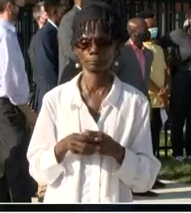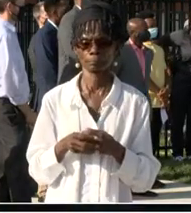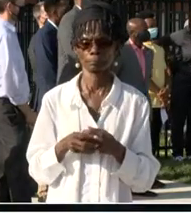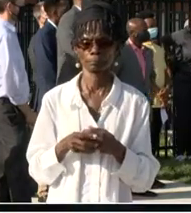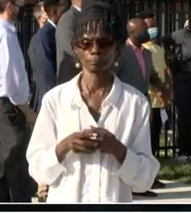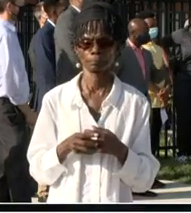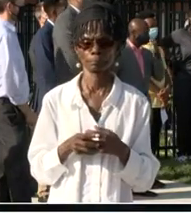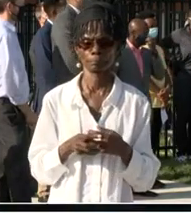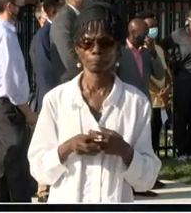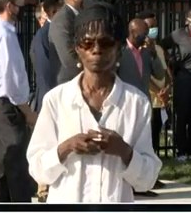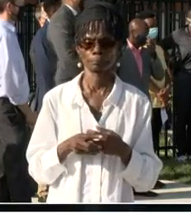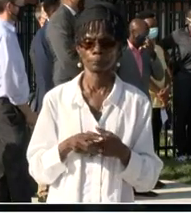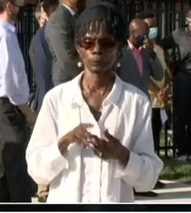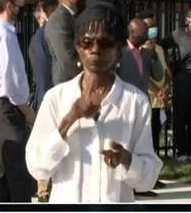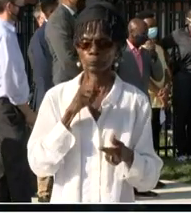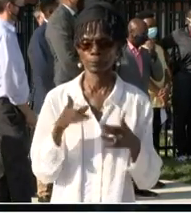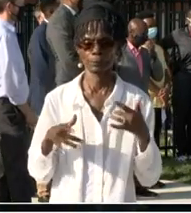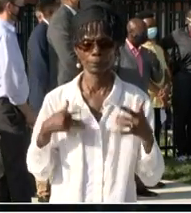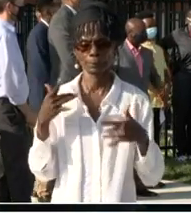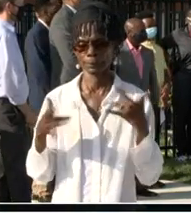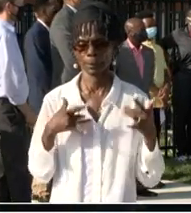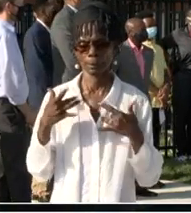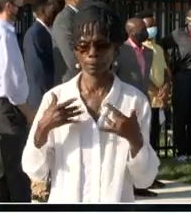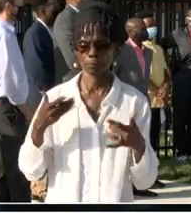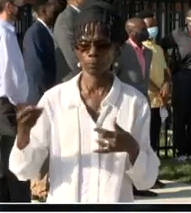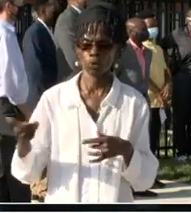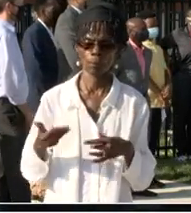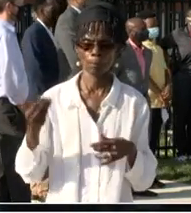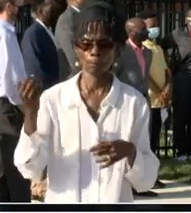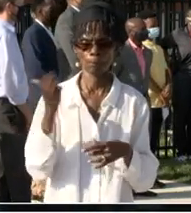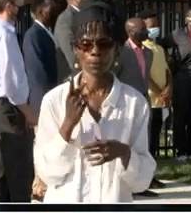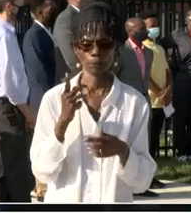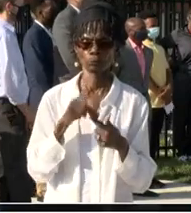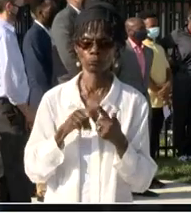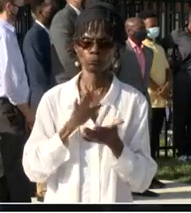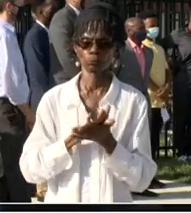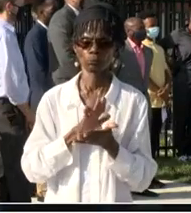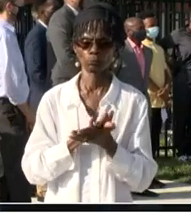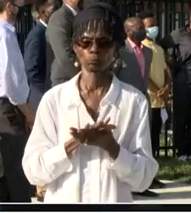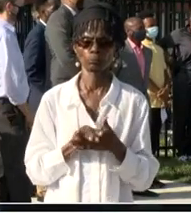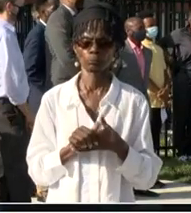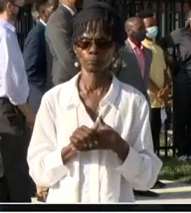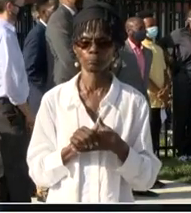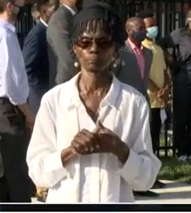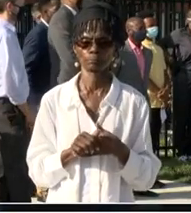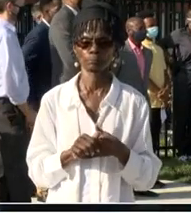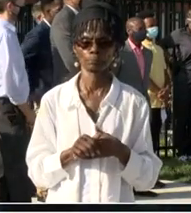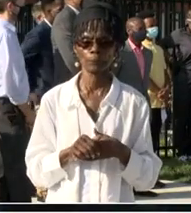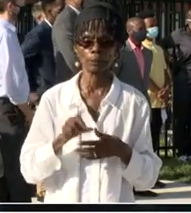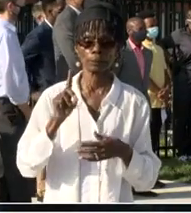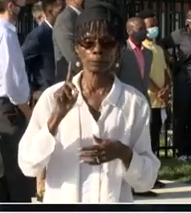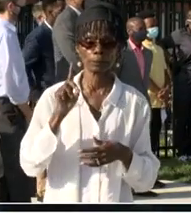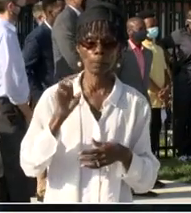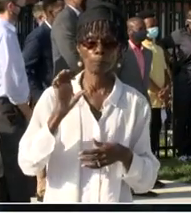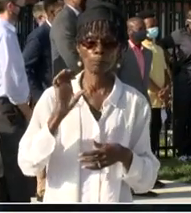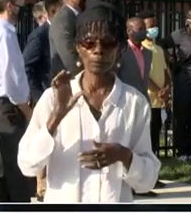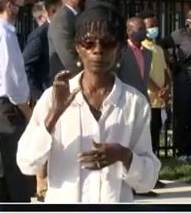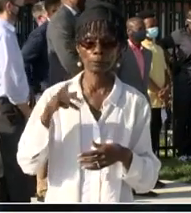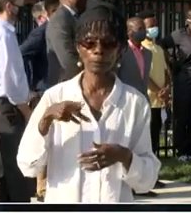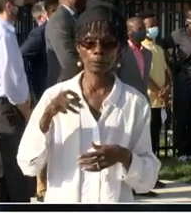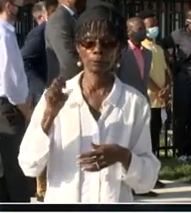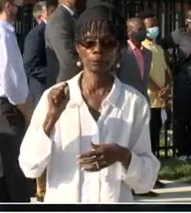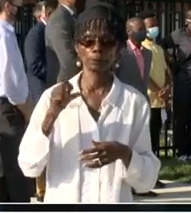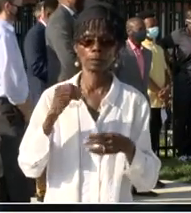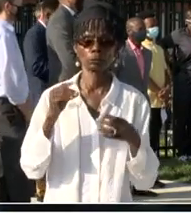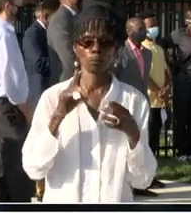back in person, how DPR has perfected more processes and protocols as they welcomed campers safely